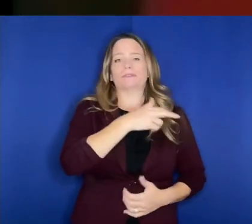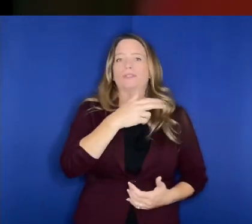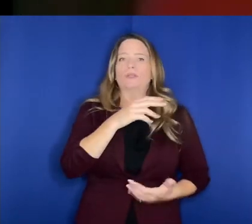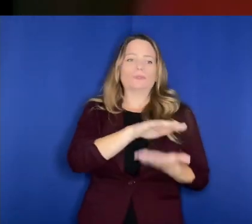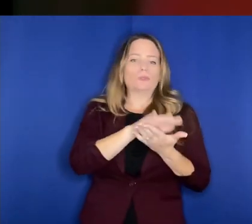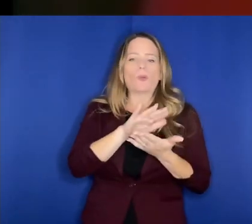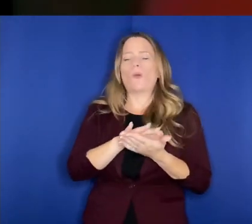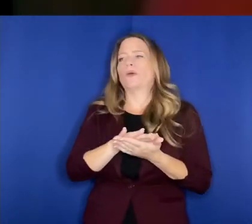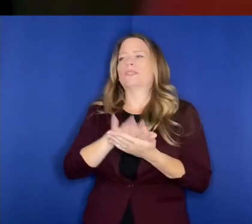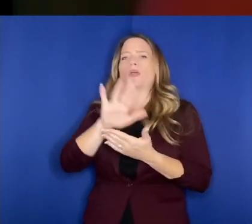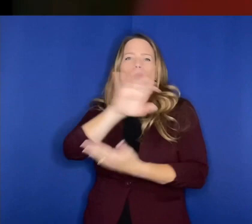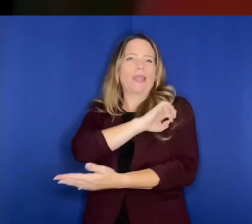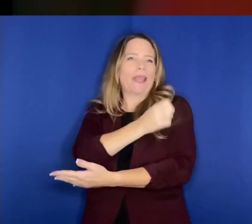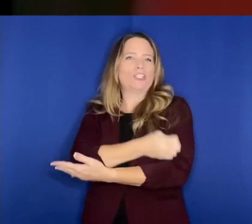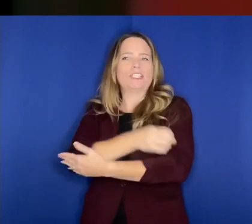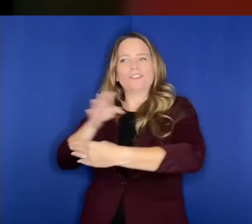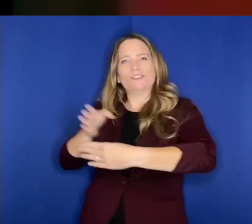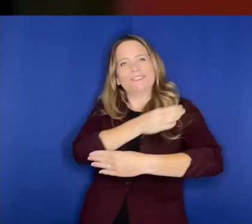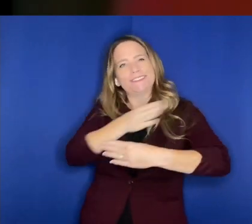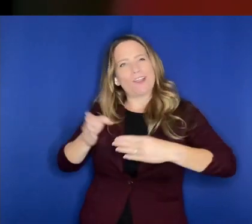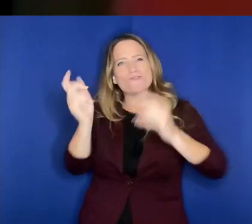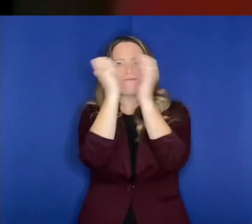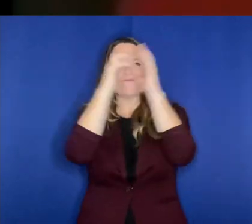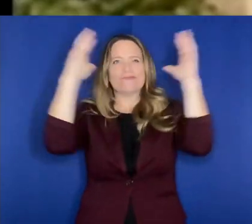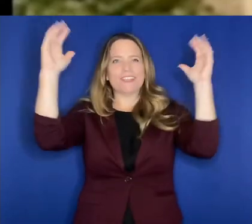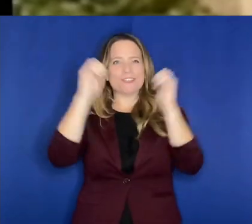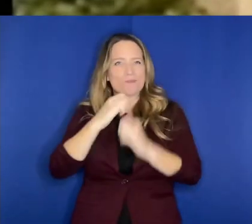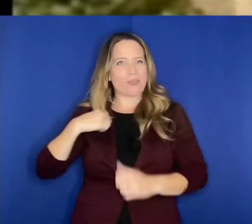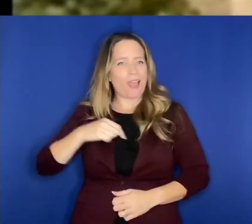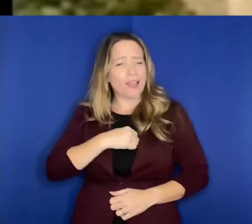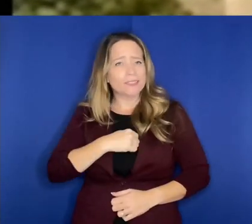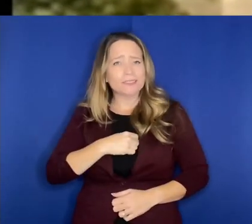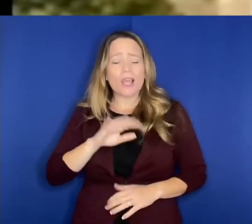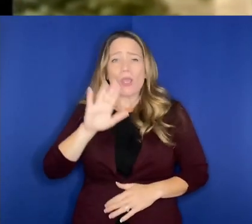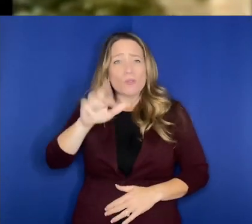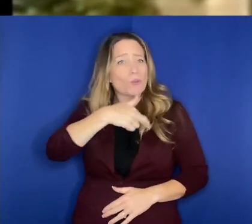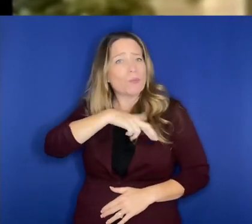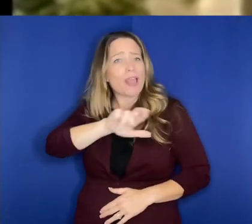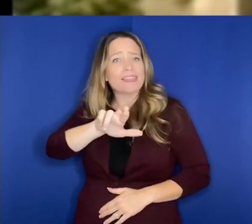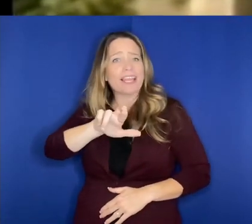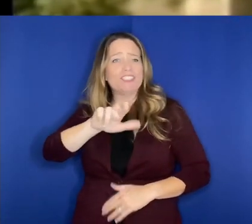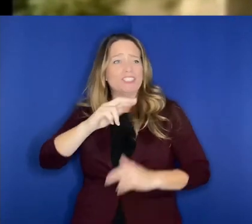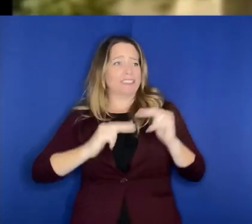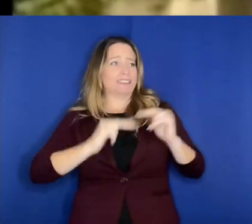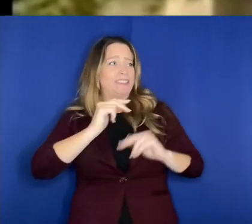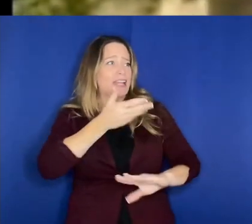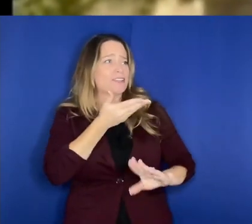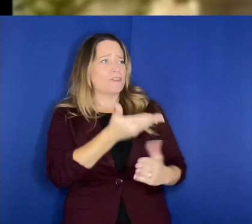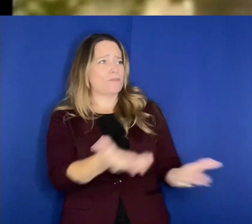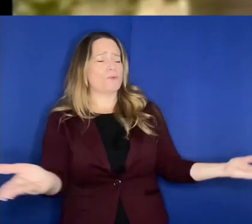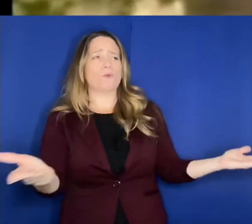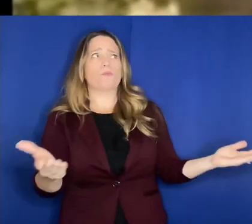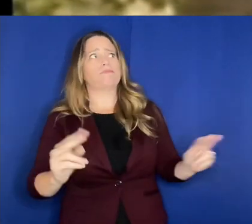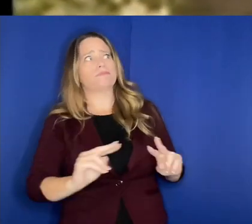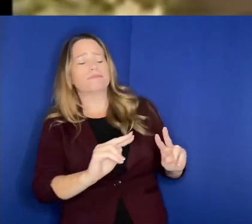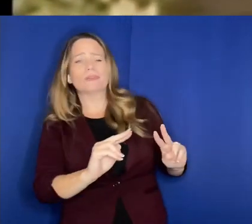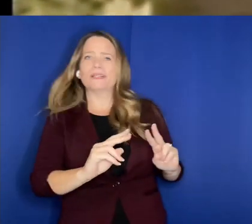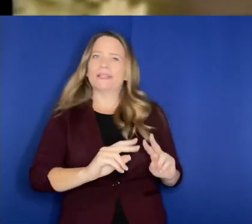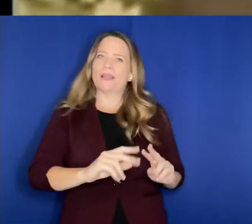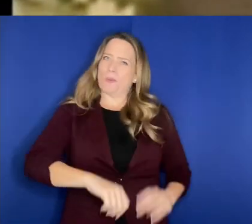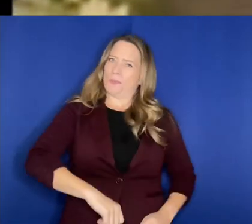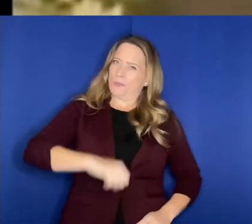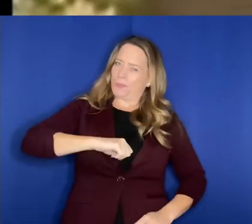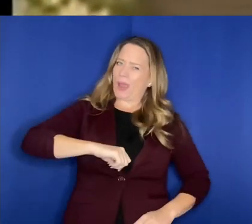industry and your vision with all of us. Your religious center stands today as a proud and a